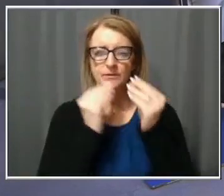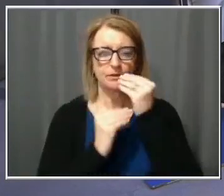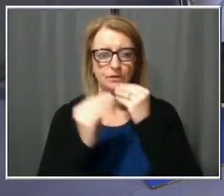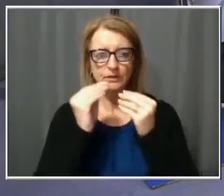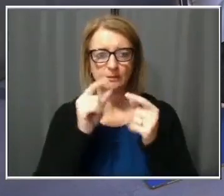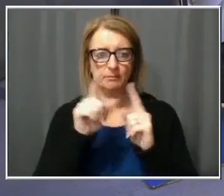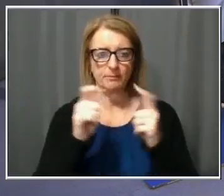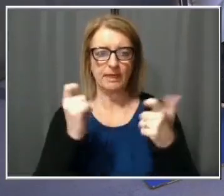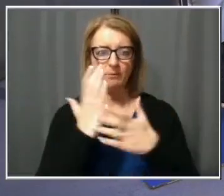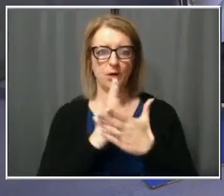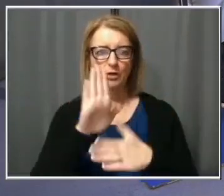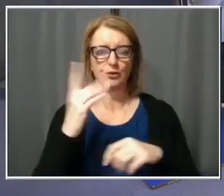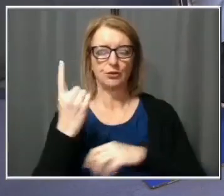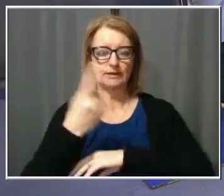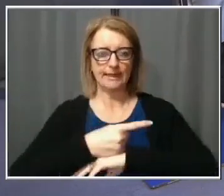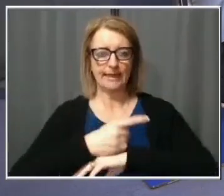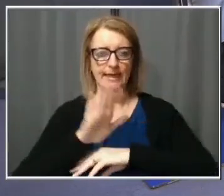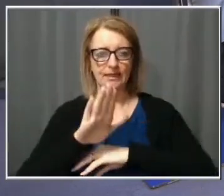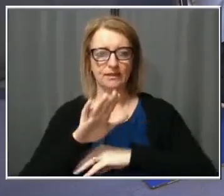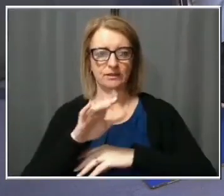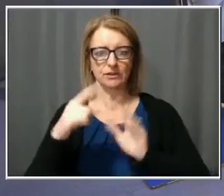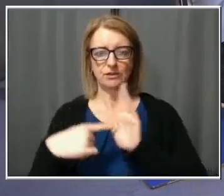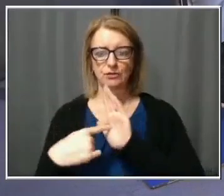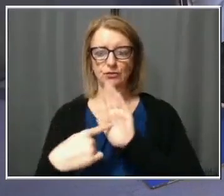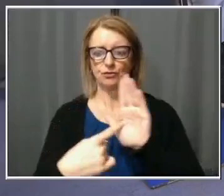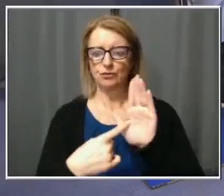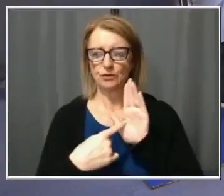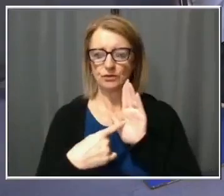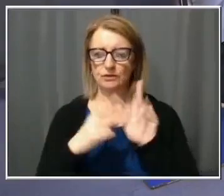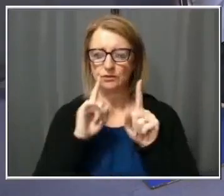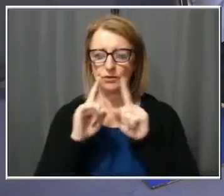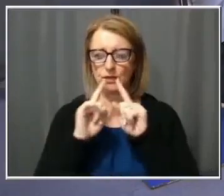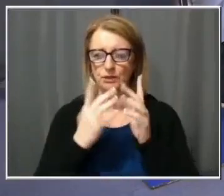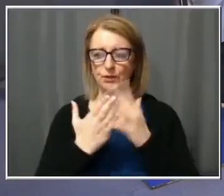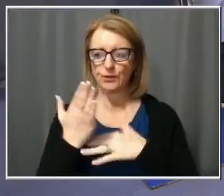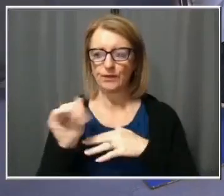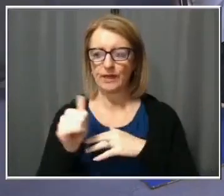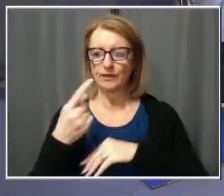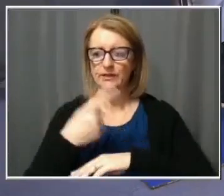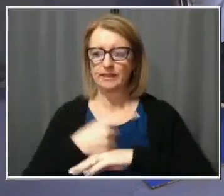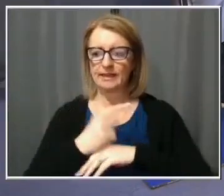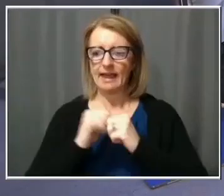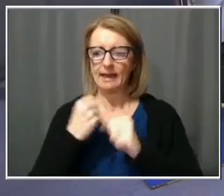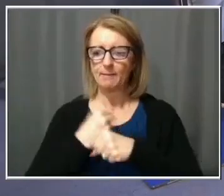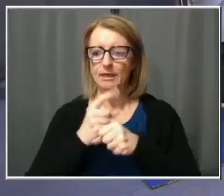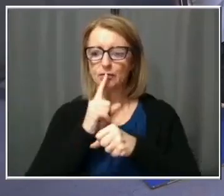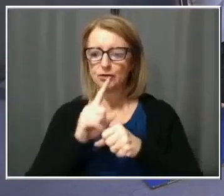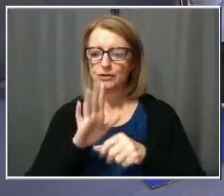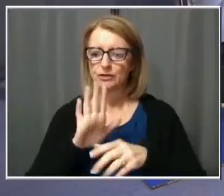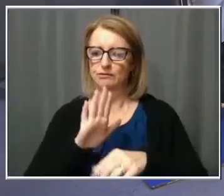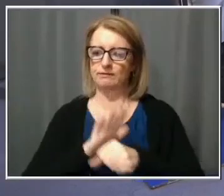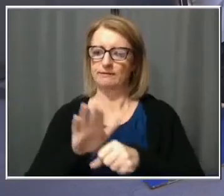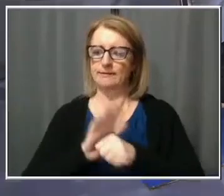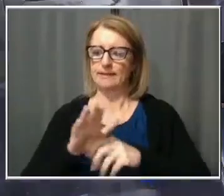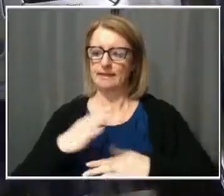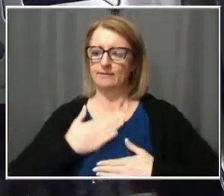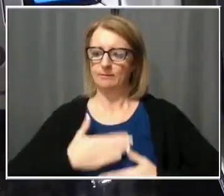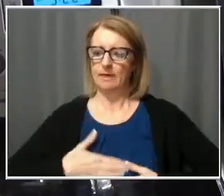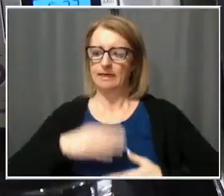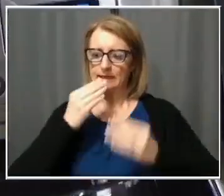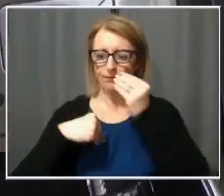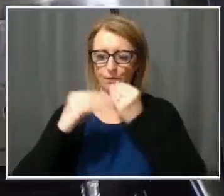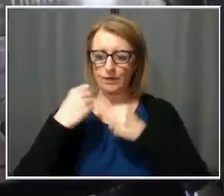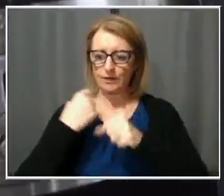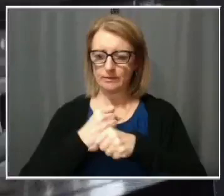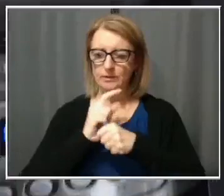your day, and you show this and you talked us through it the other day. But how do you make sure that you're fueling your body to make sure that you avoid